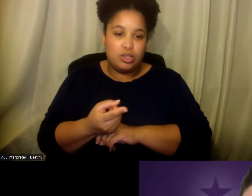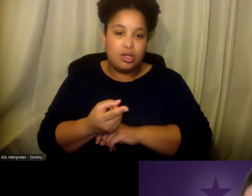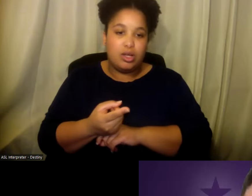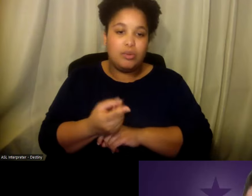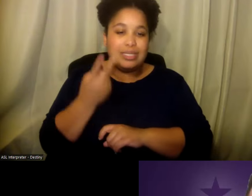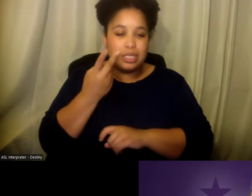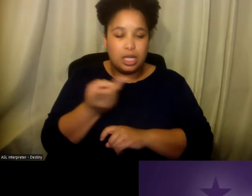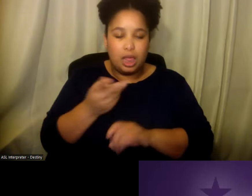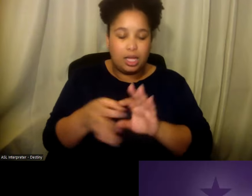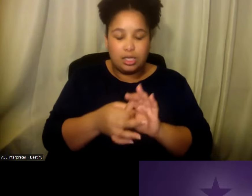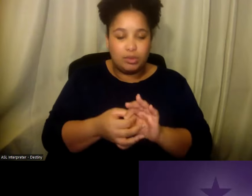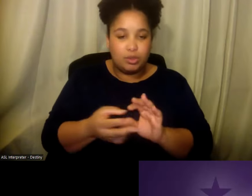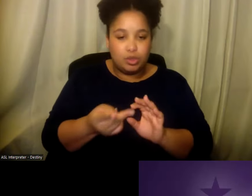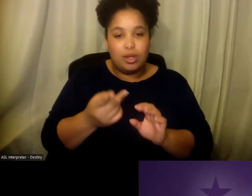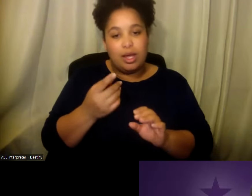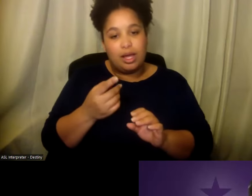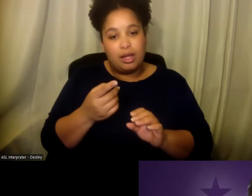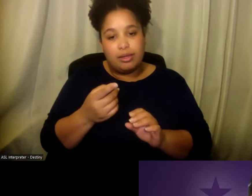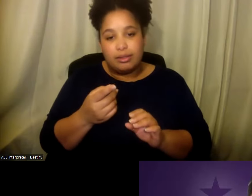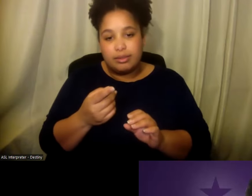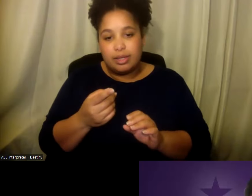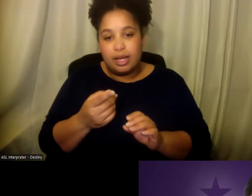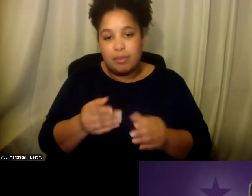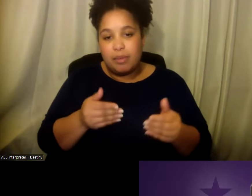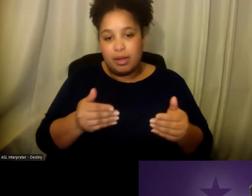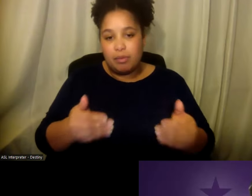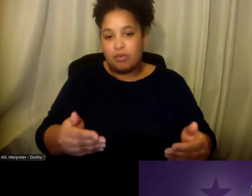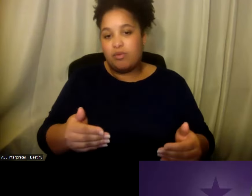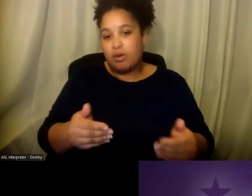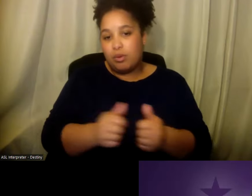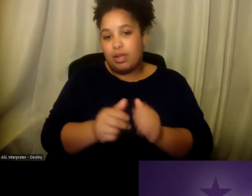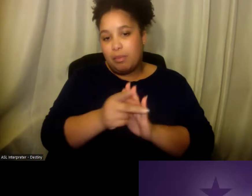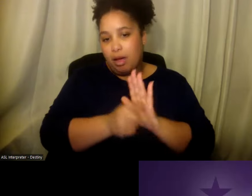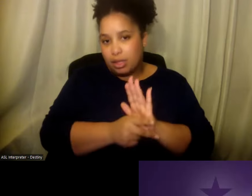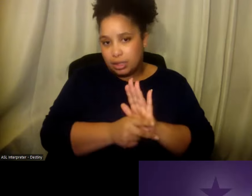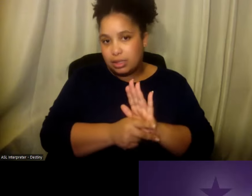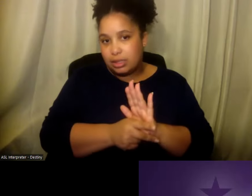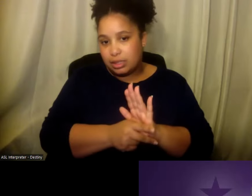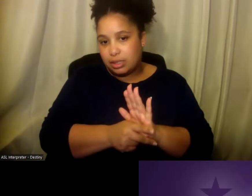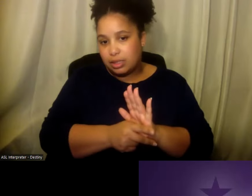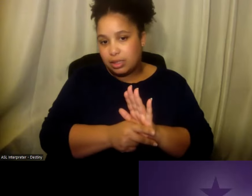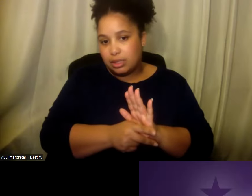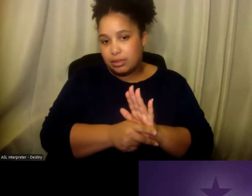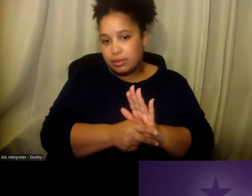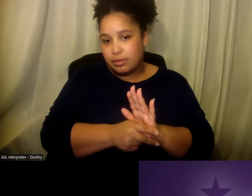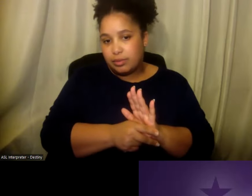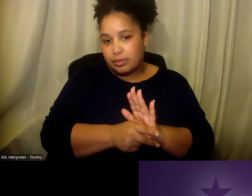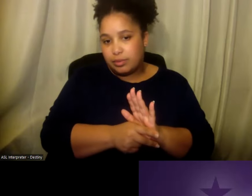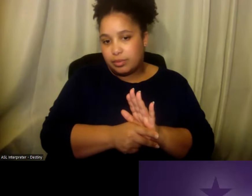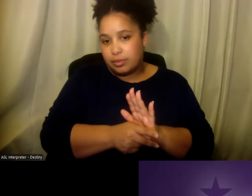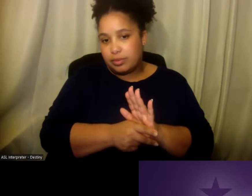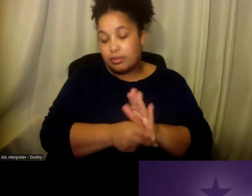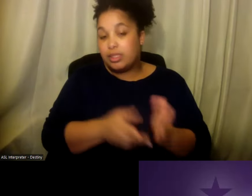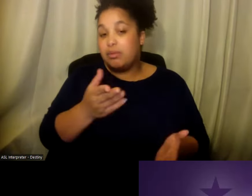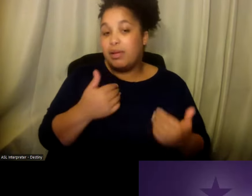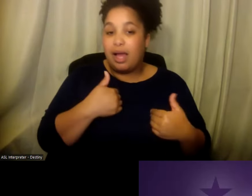between the two, and given that we might be moving forward a policy conversation on the issue, there could be